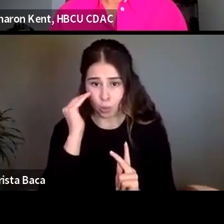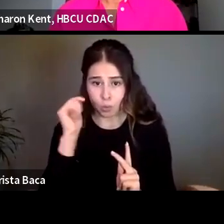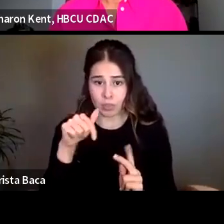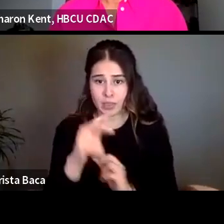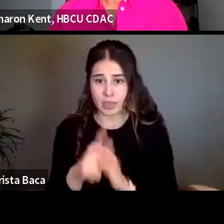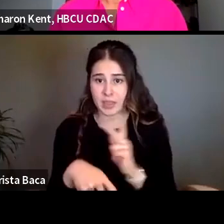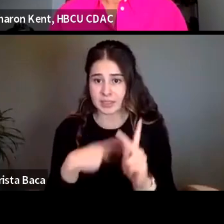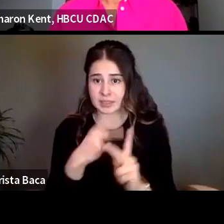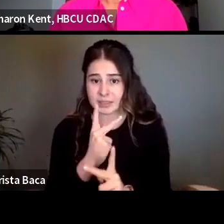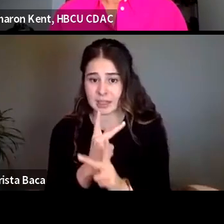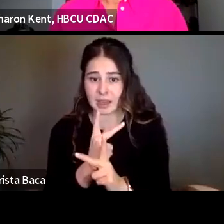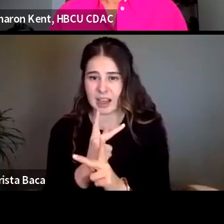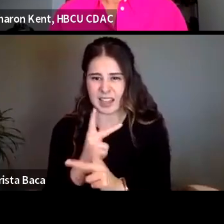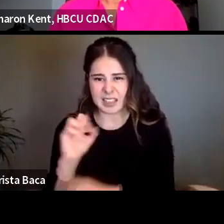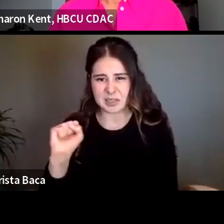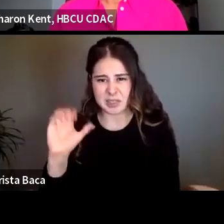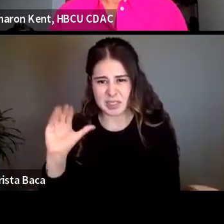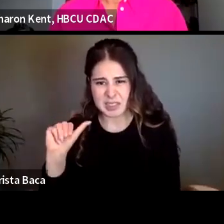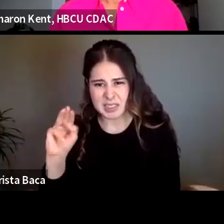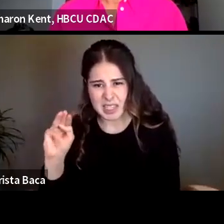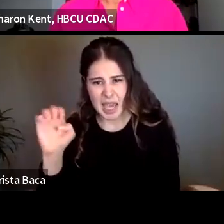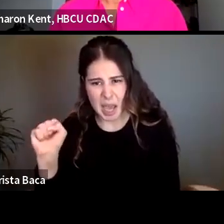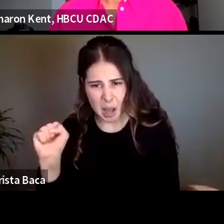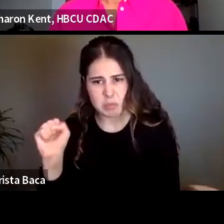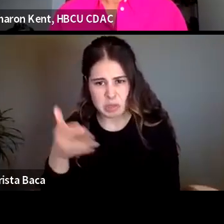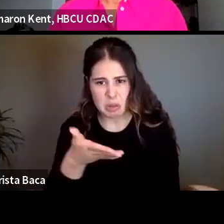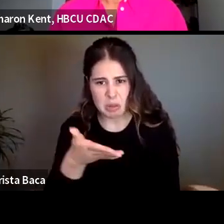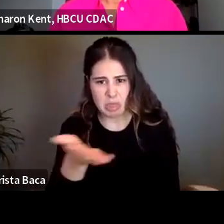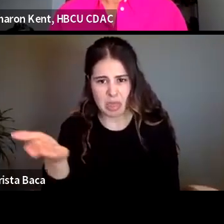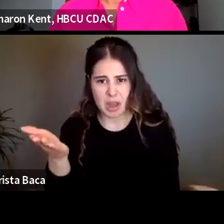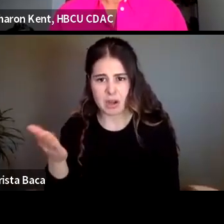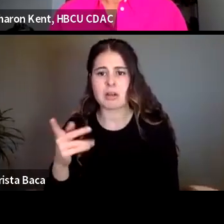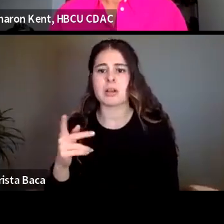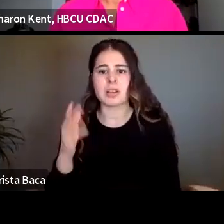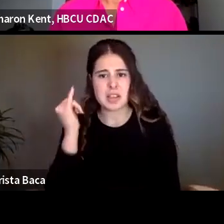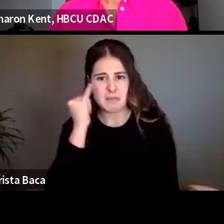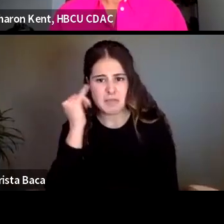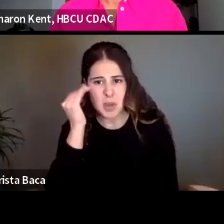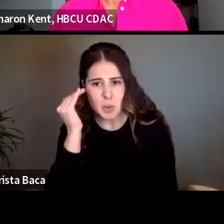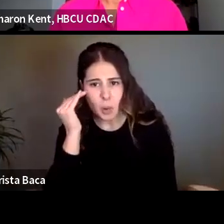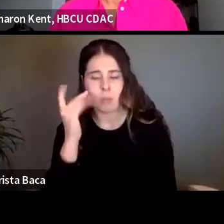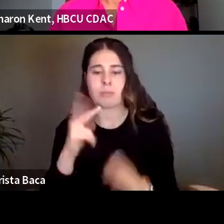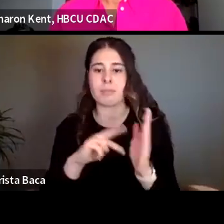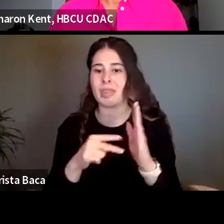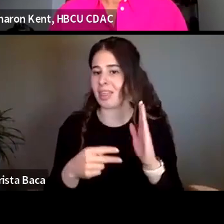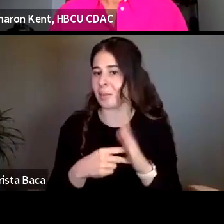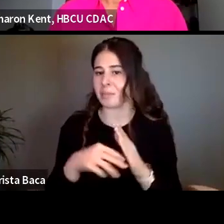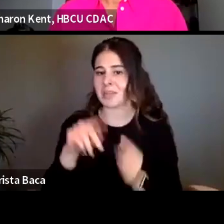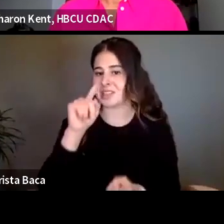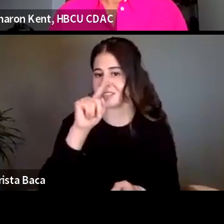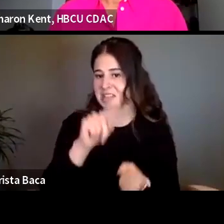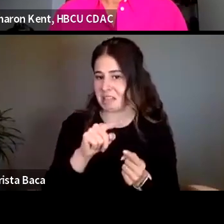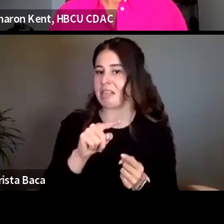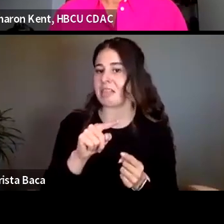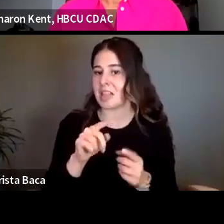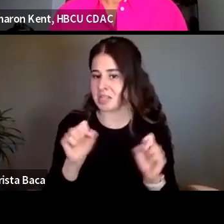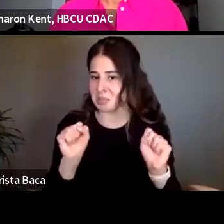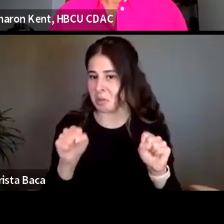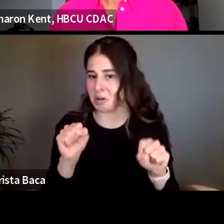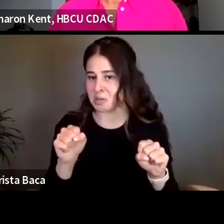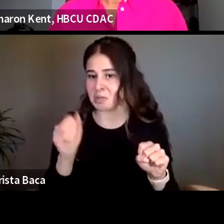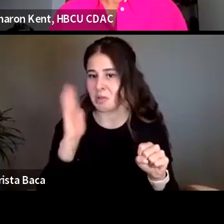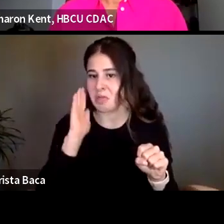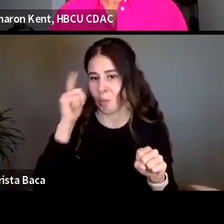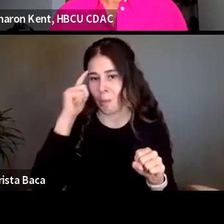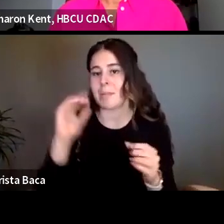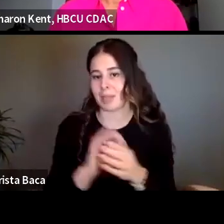to falling for them. And so through Money Smart and other resources that both of our agencies have produced, it flags what kind of scams are out